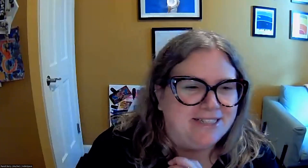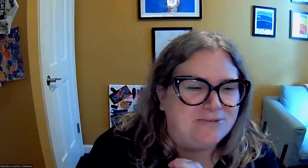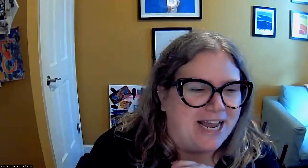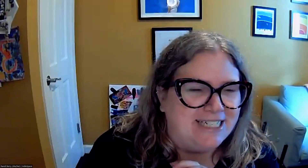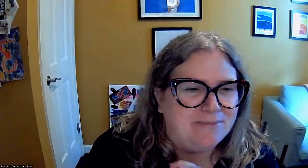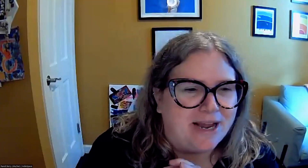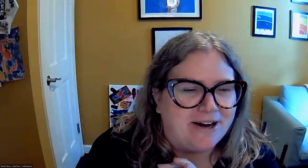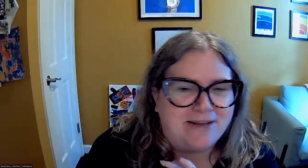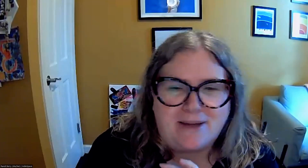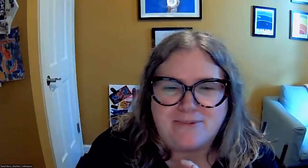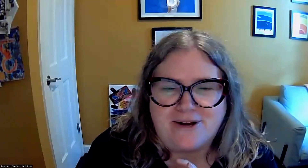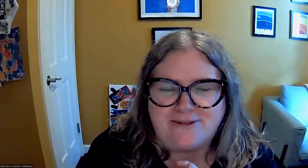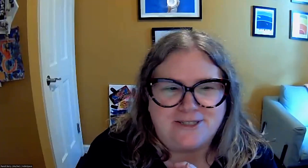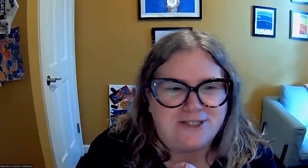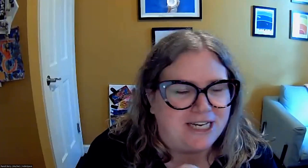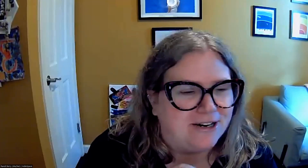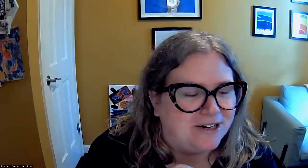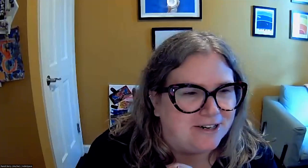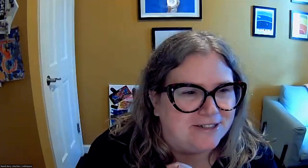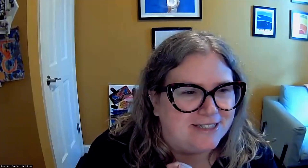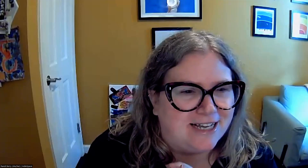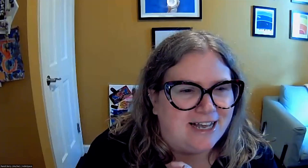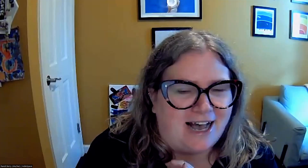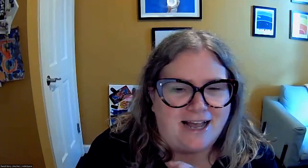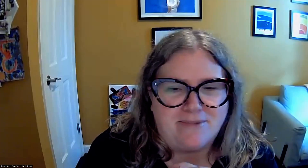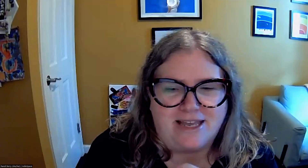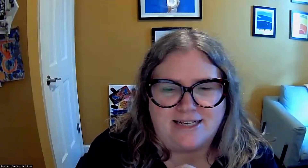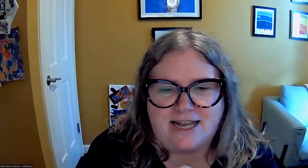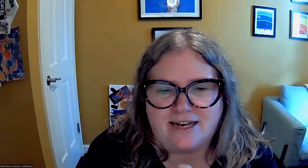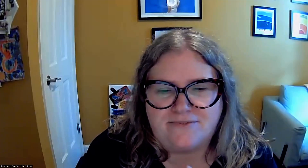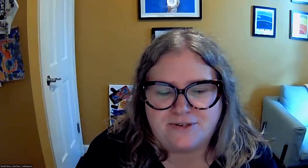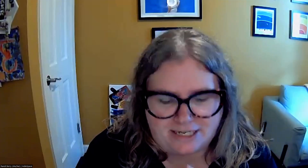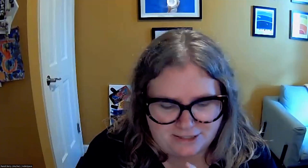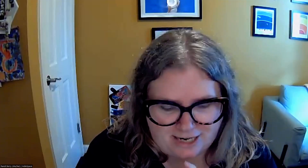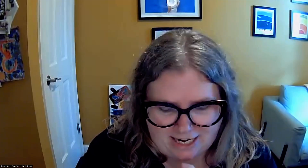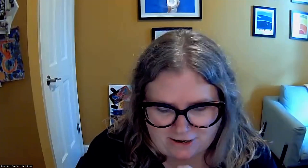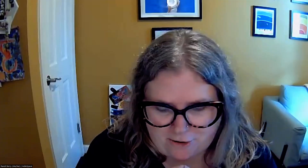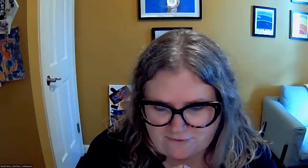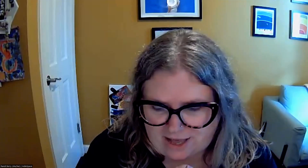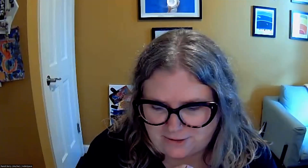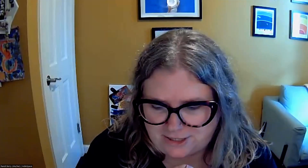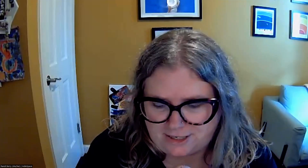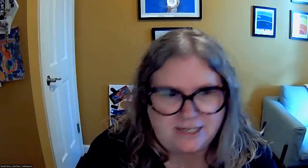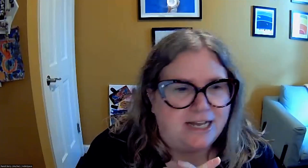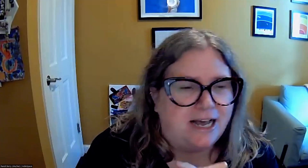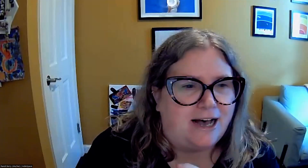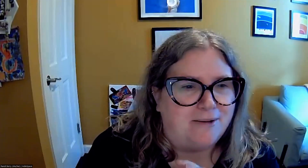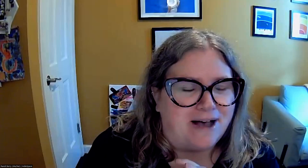name is Randy Berry. My pronouns are she, her, hers. I'm the executive director and